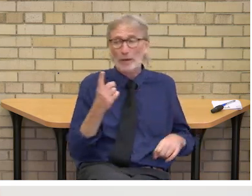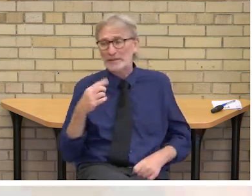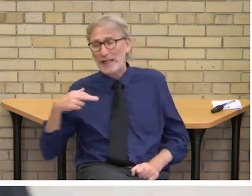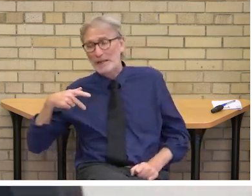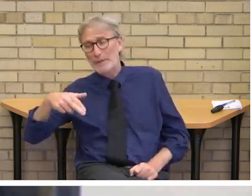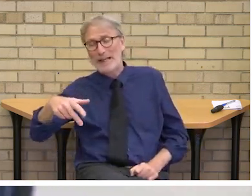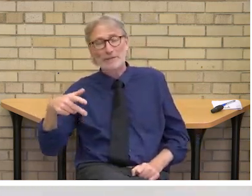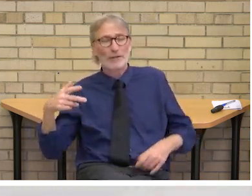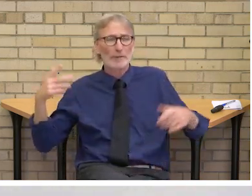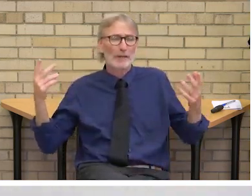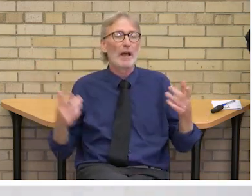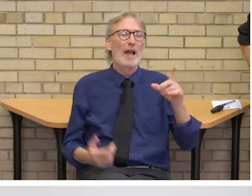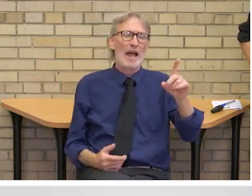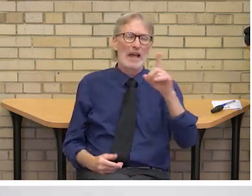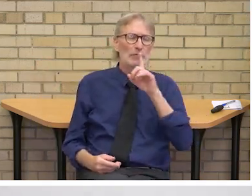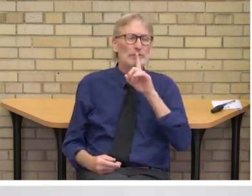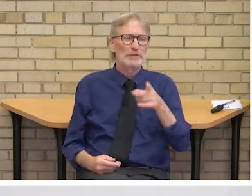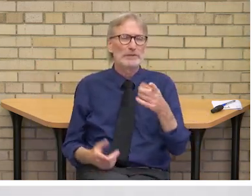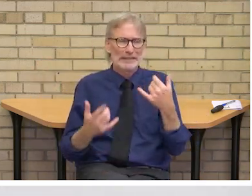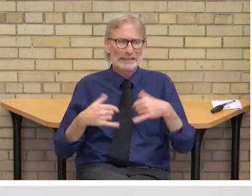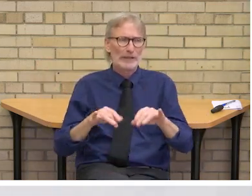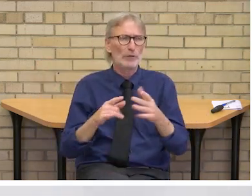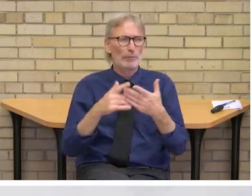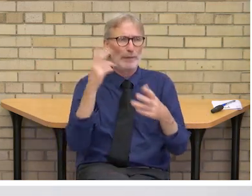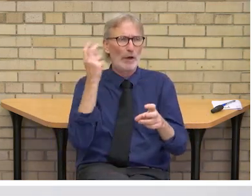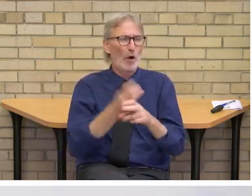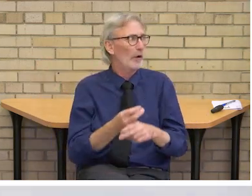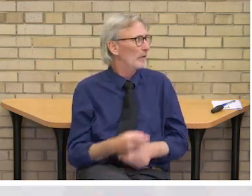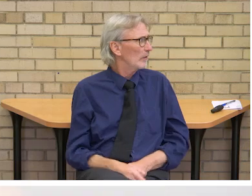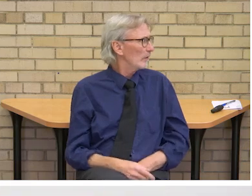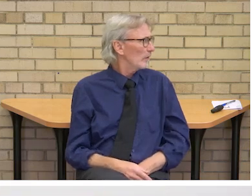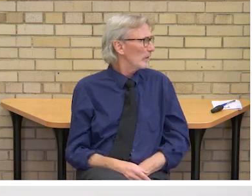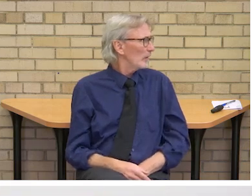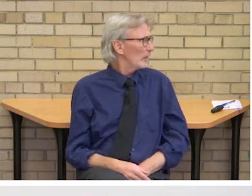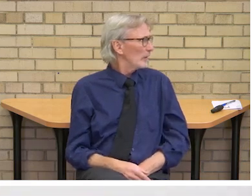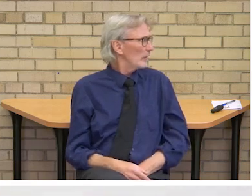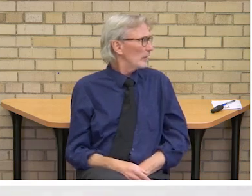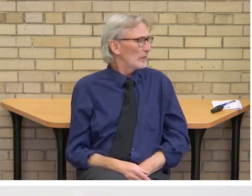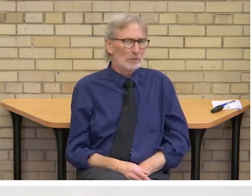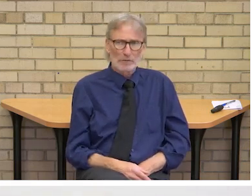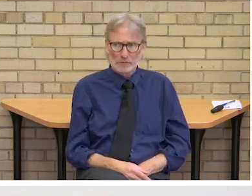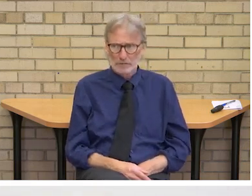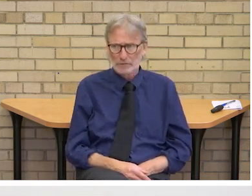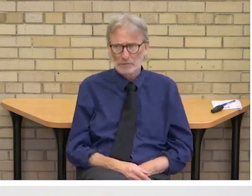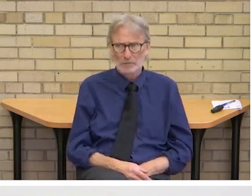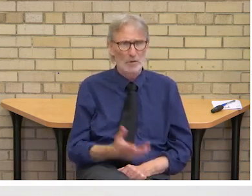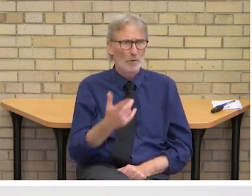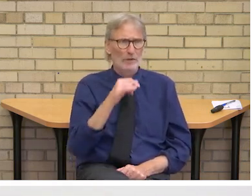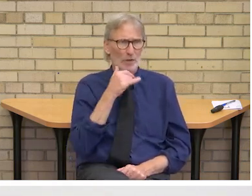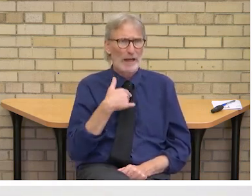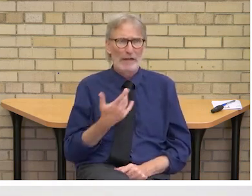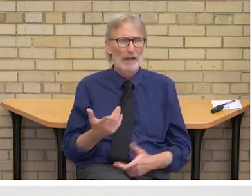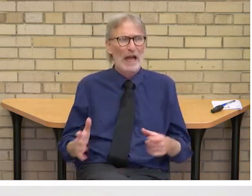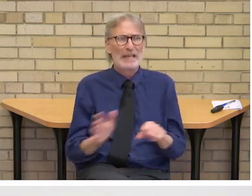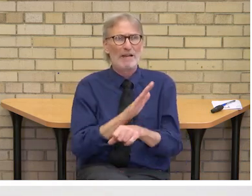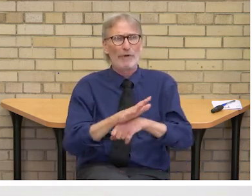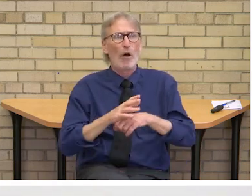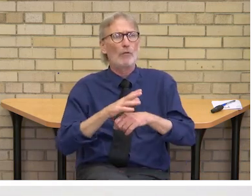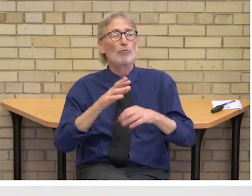as I say, like you wouldn't be able to push this out far enough. Like we just didn't have the capacity and the trust to do that.